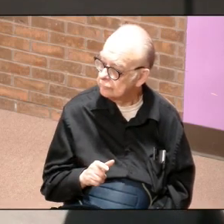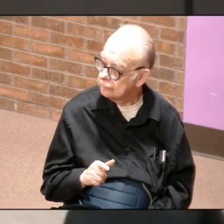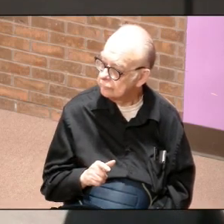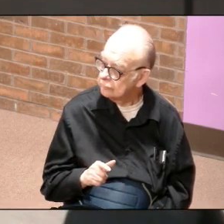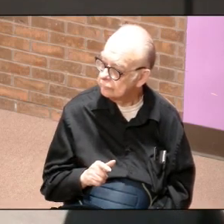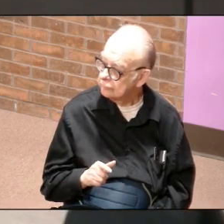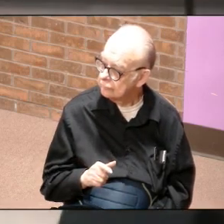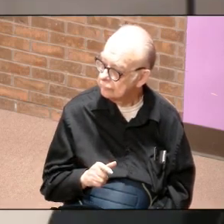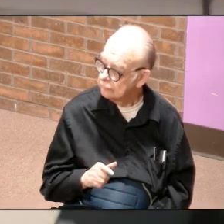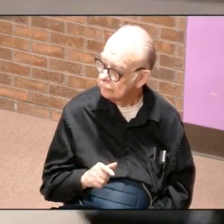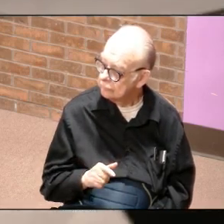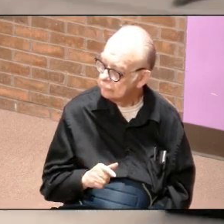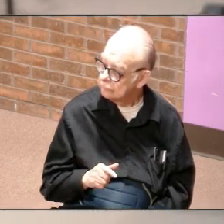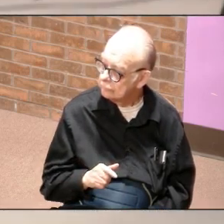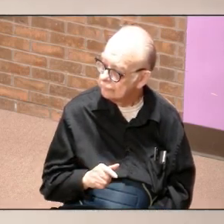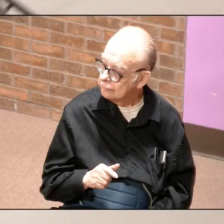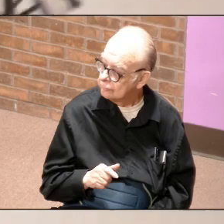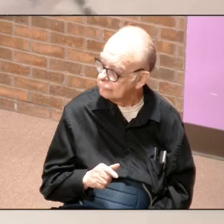from where?